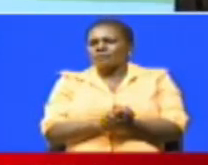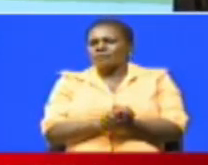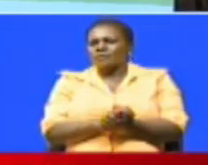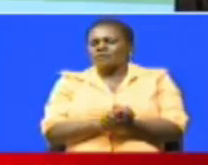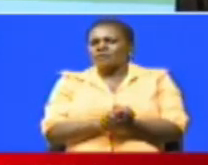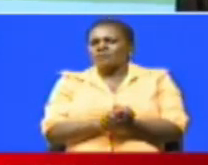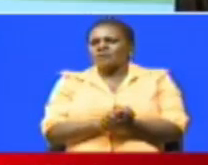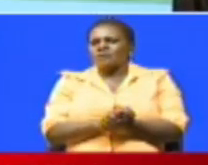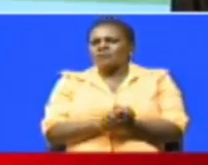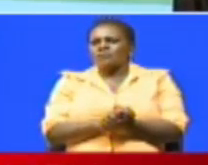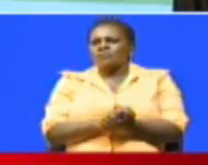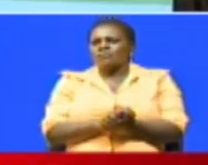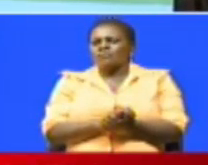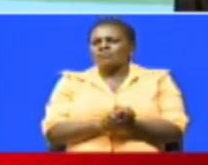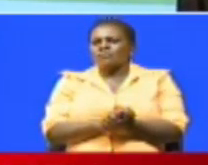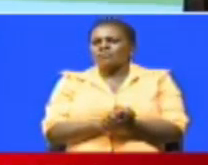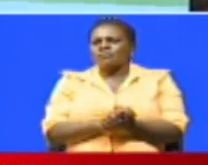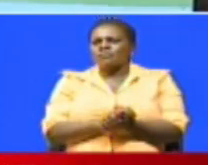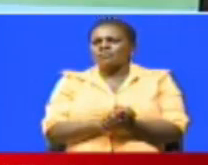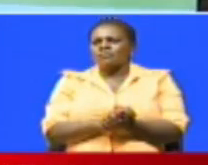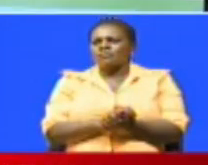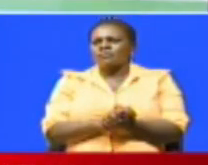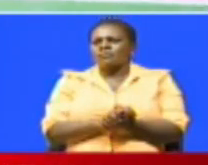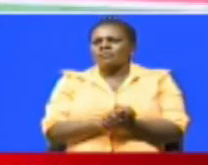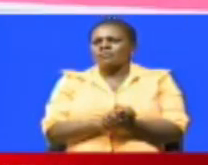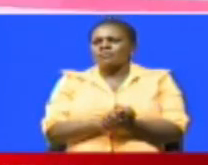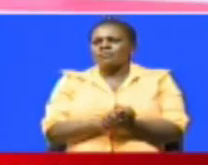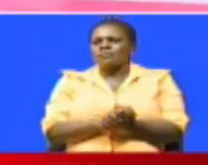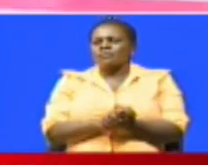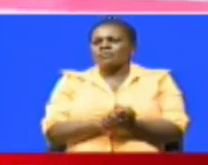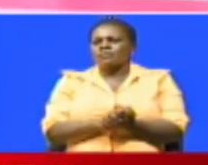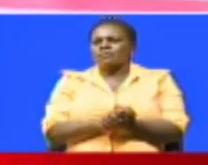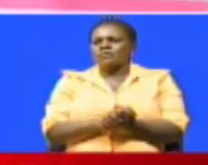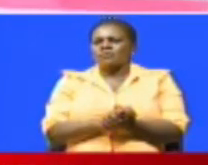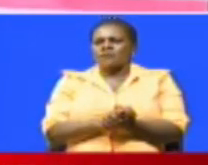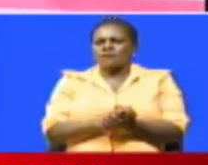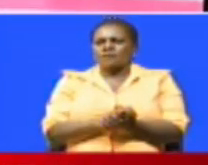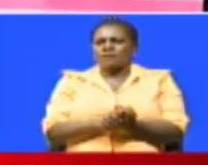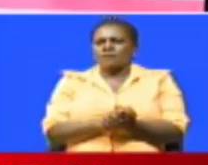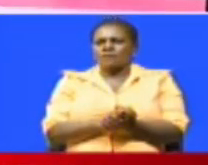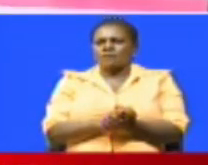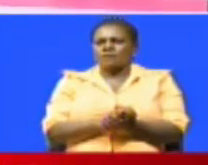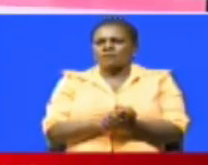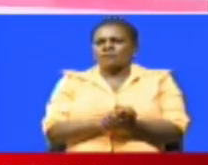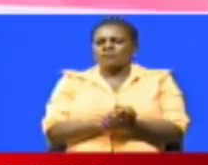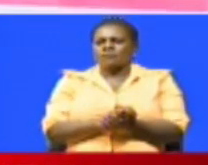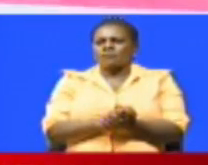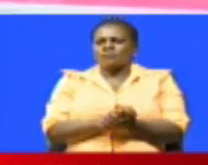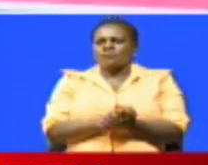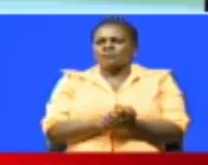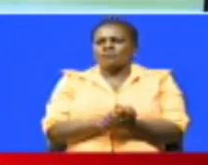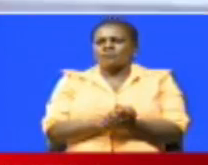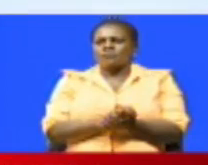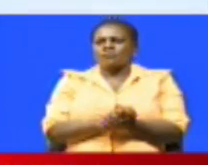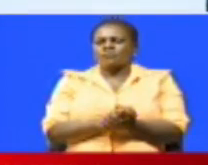the directive that some churches should actually shut the doors or provide sanitizer. Will the government be moving it possibly to just ensure they